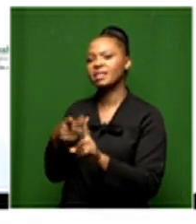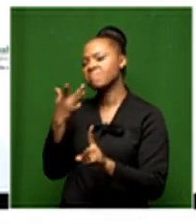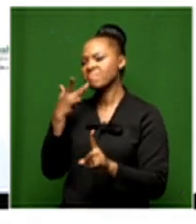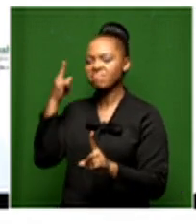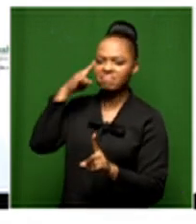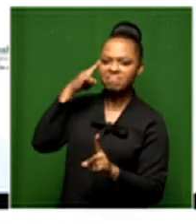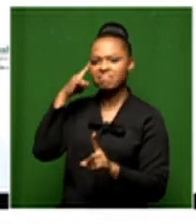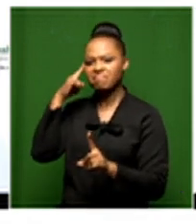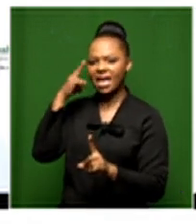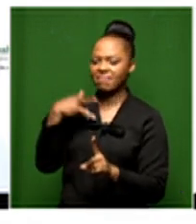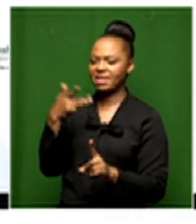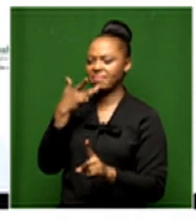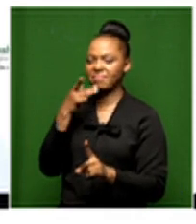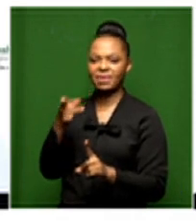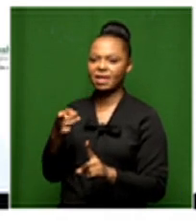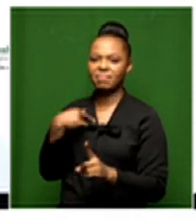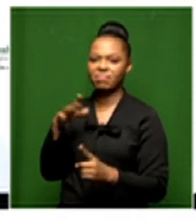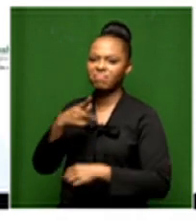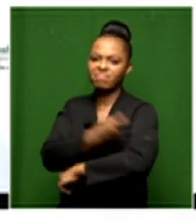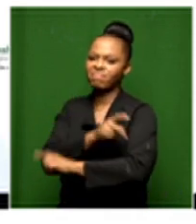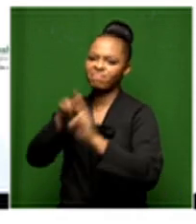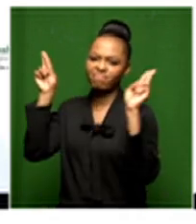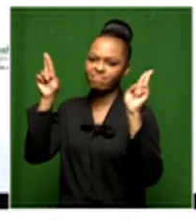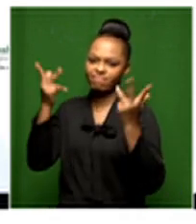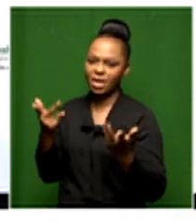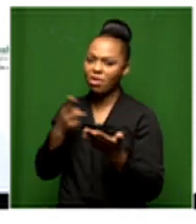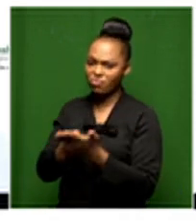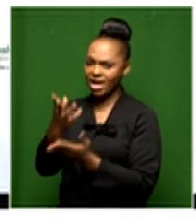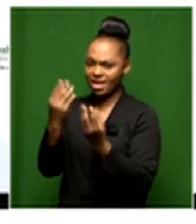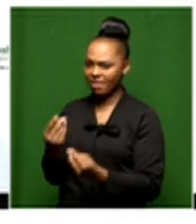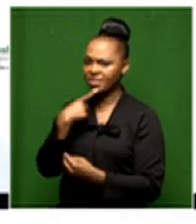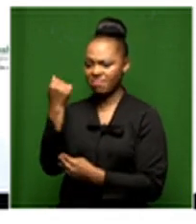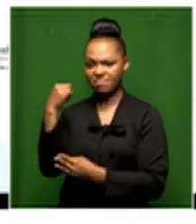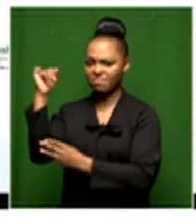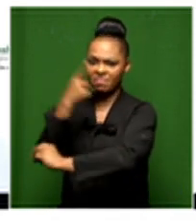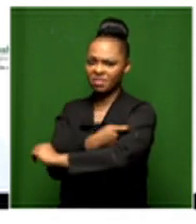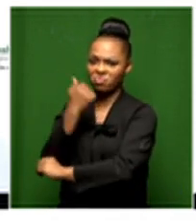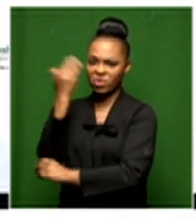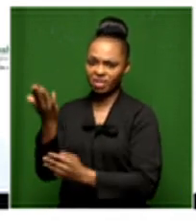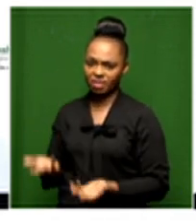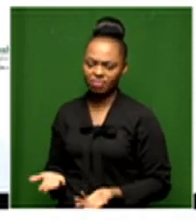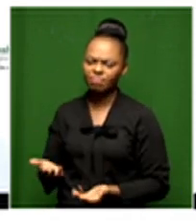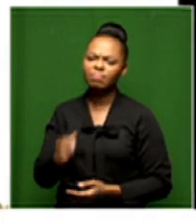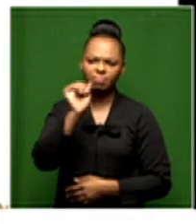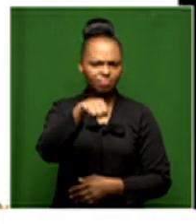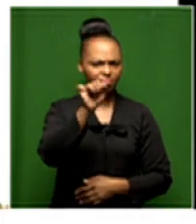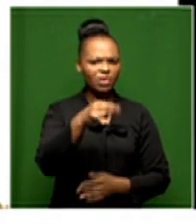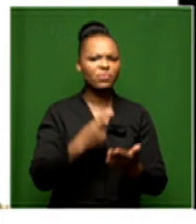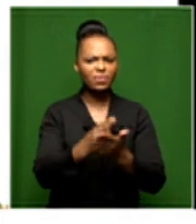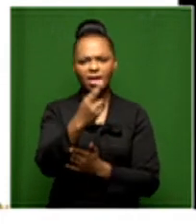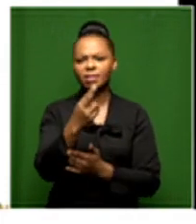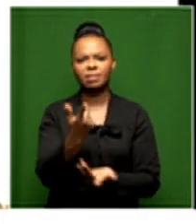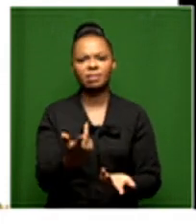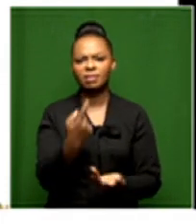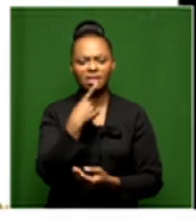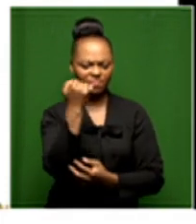have a right to decline? Yes, they have a right to decline. Any South African has a right to decline being